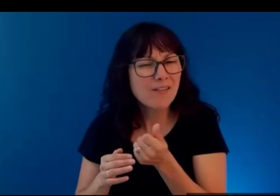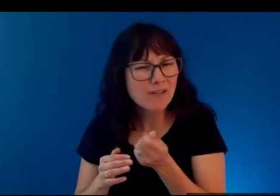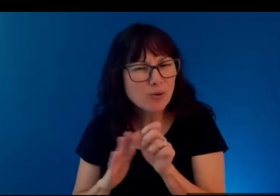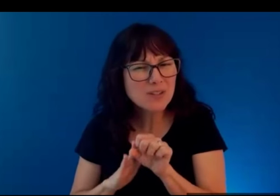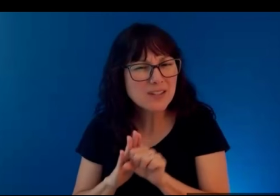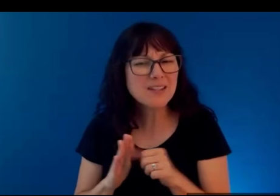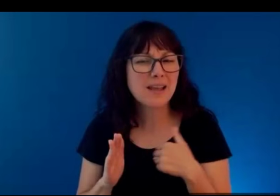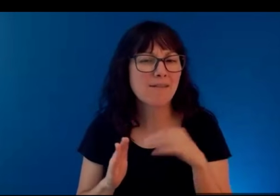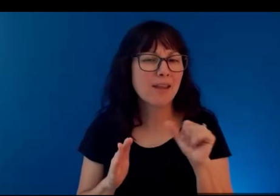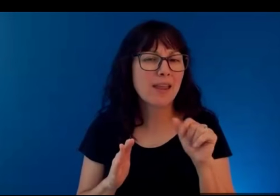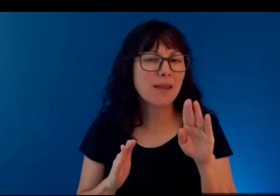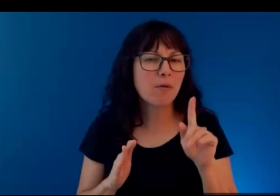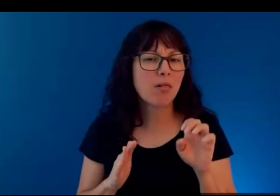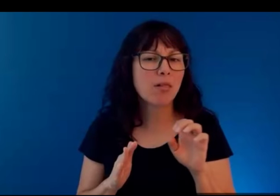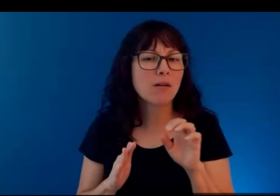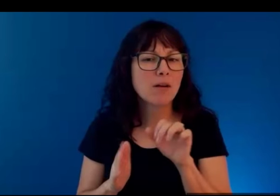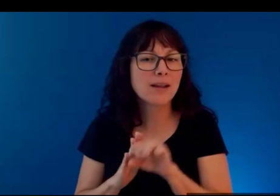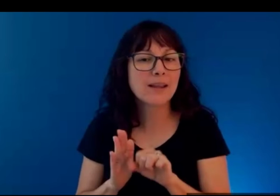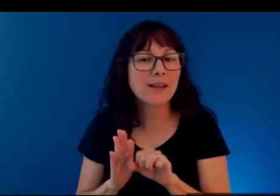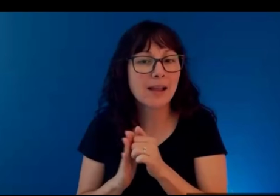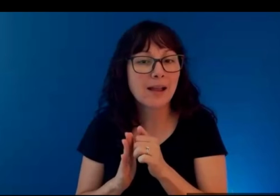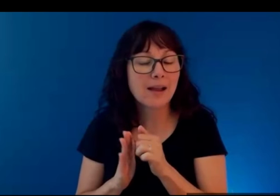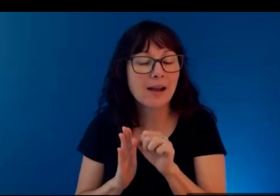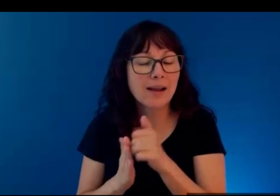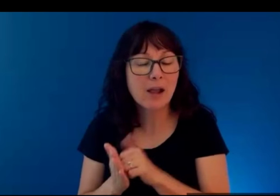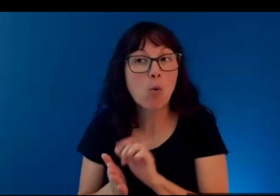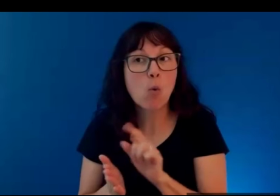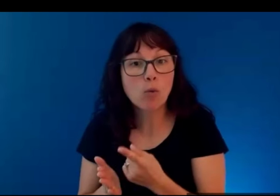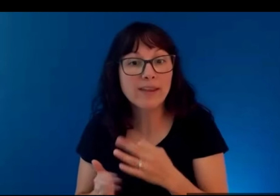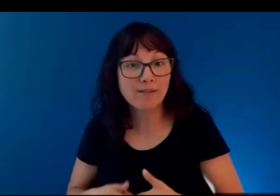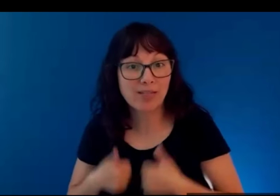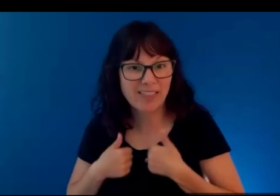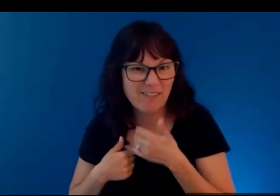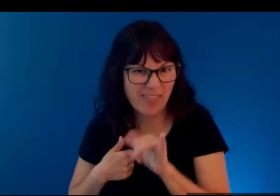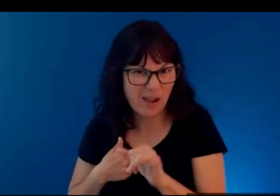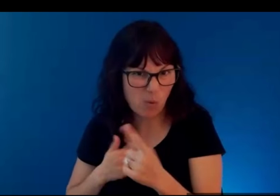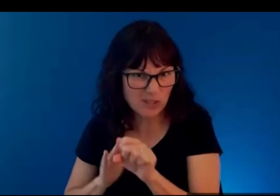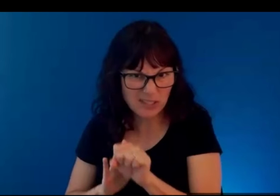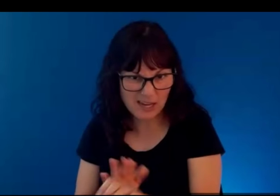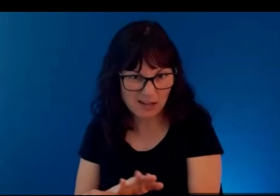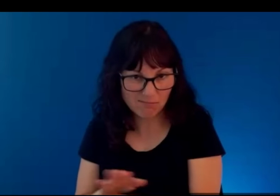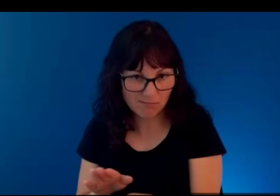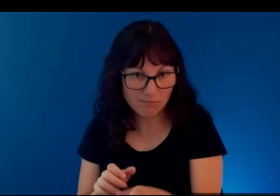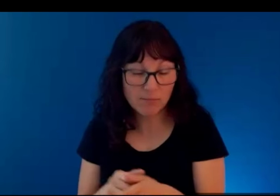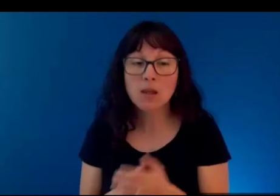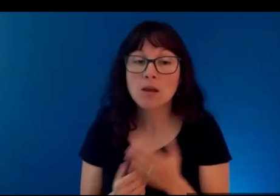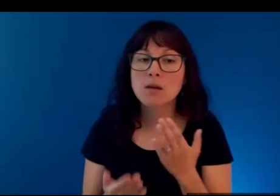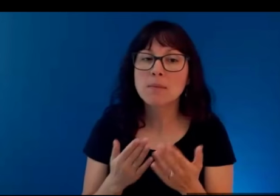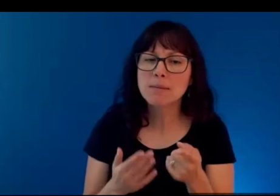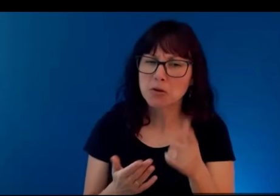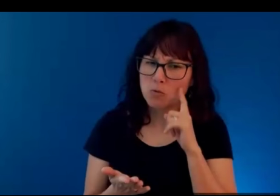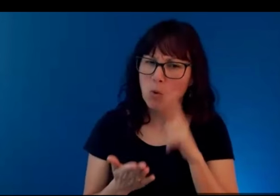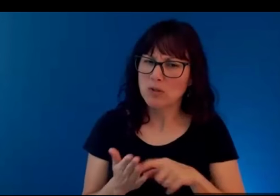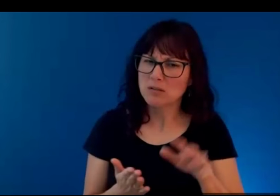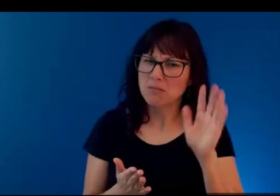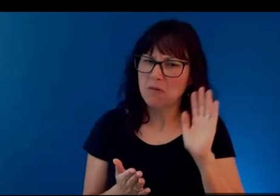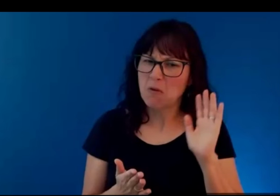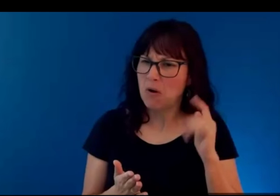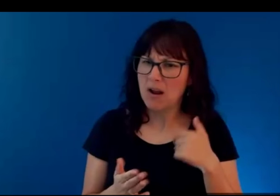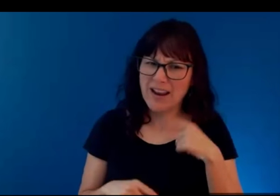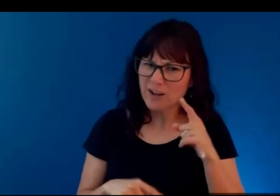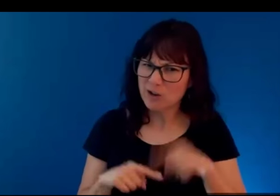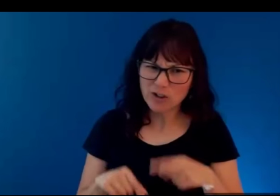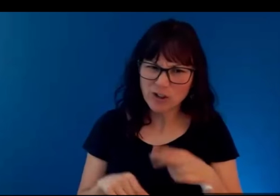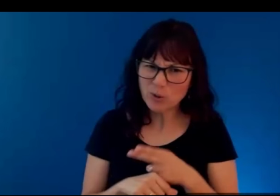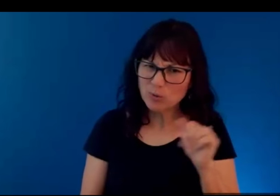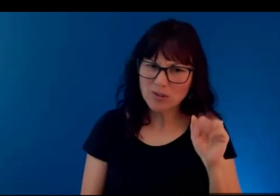states that have ABLE accounts only for people who live in that state. Now, you may have thought in the past that you couldn't use an